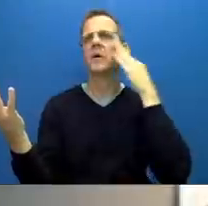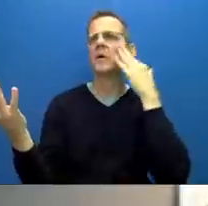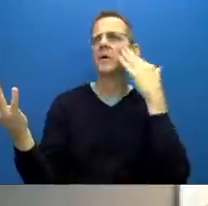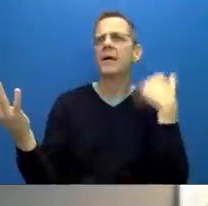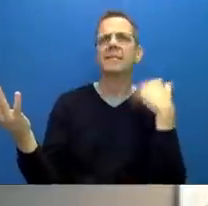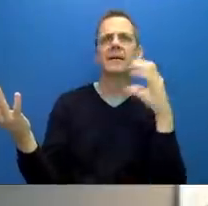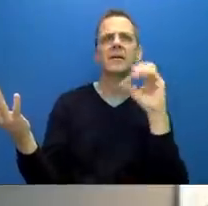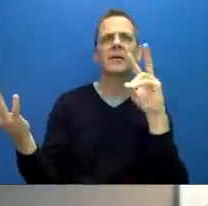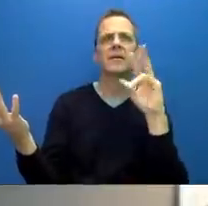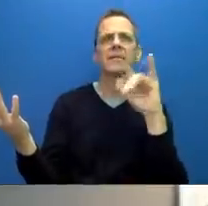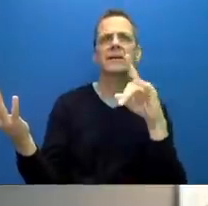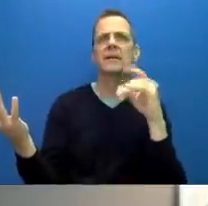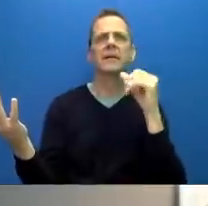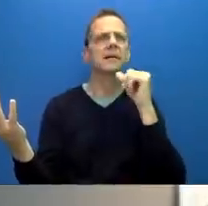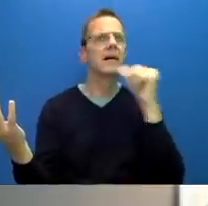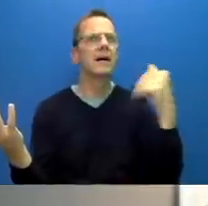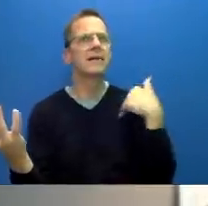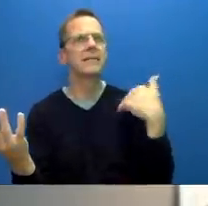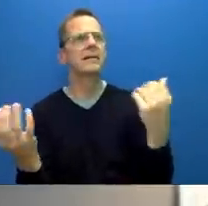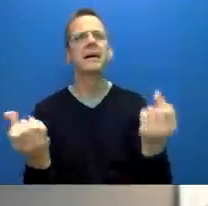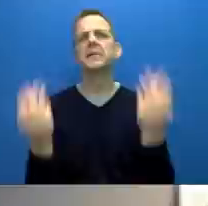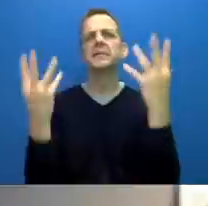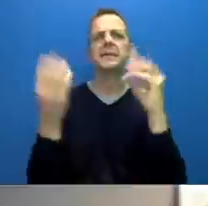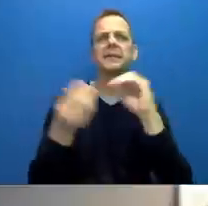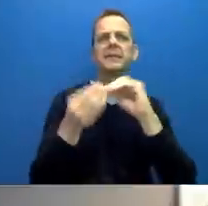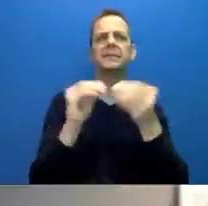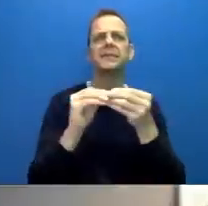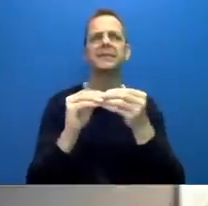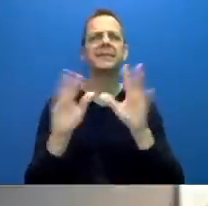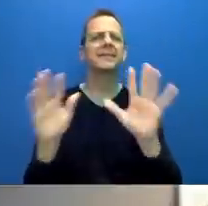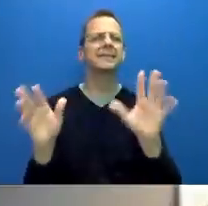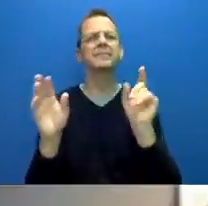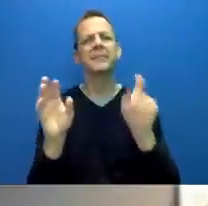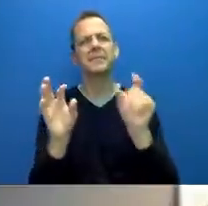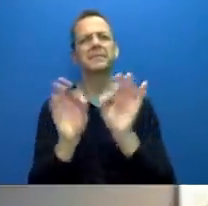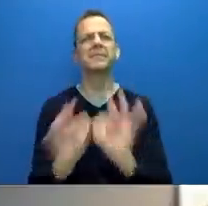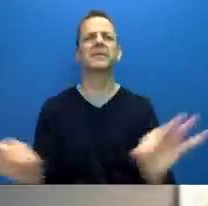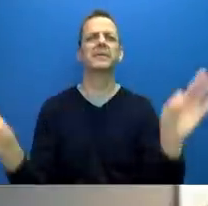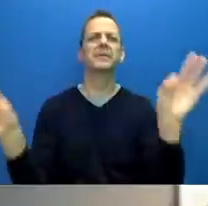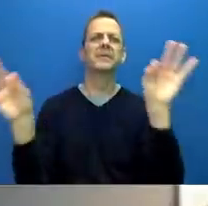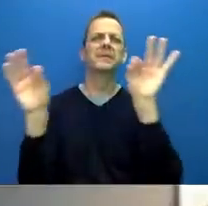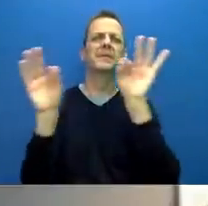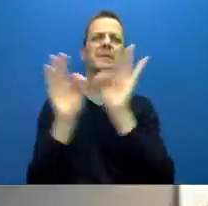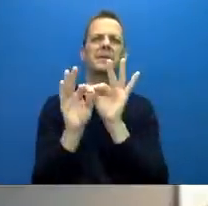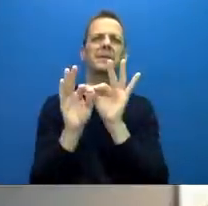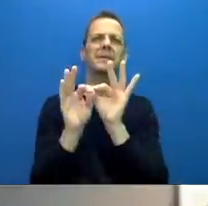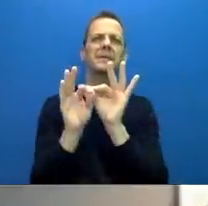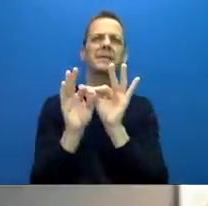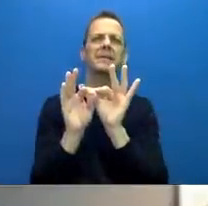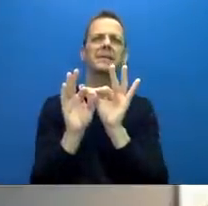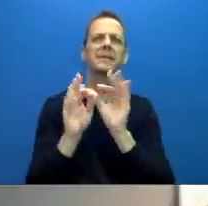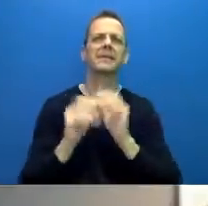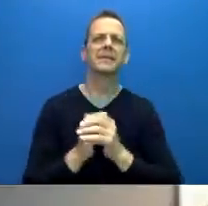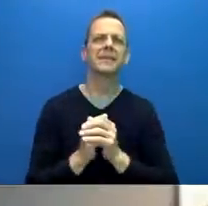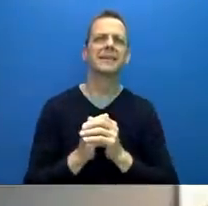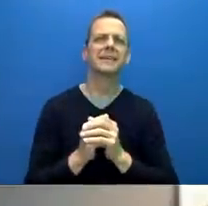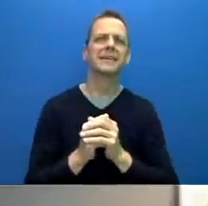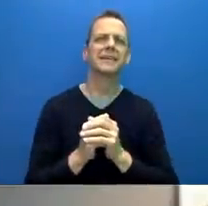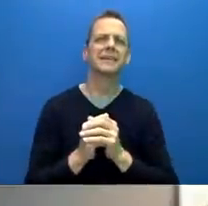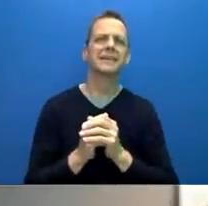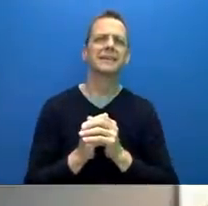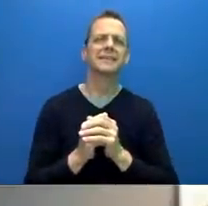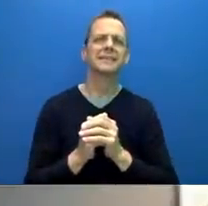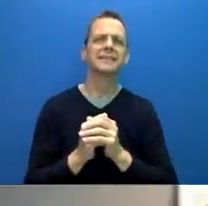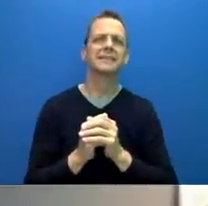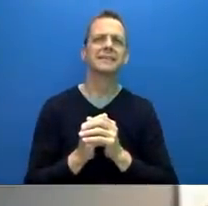to know if they had an outbreak or if they just had cases. That level has changed as well. And now it's 10% within a, you know,